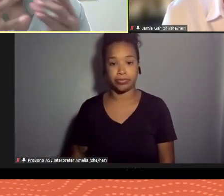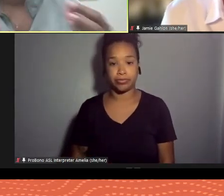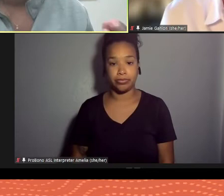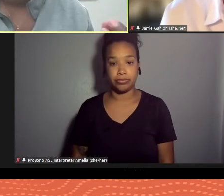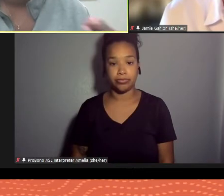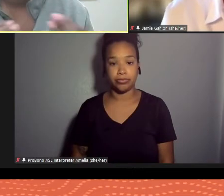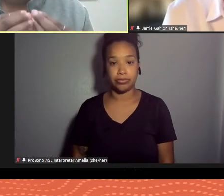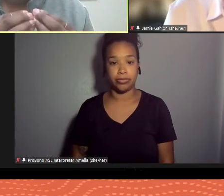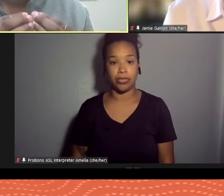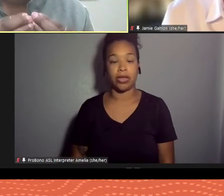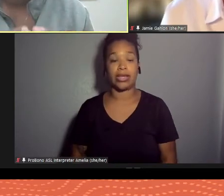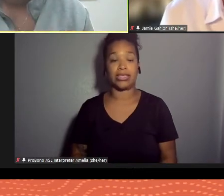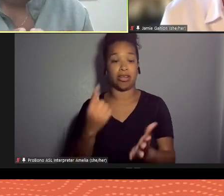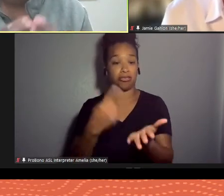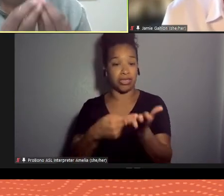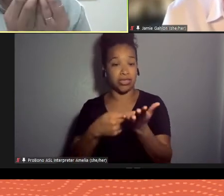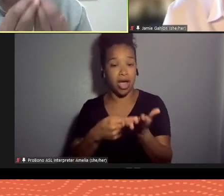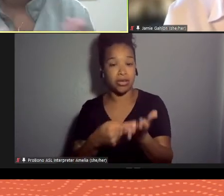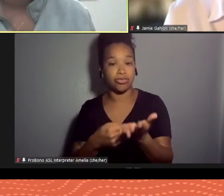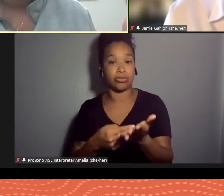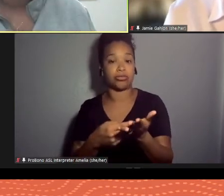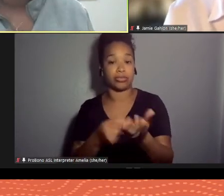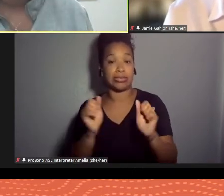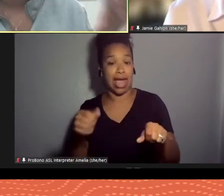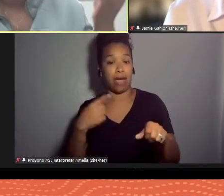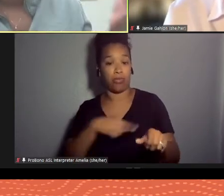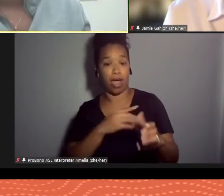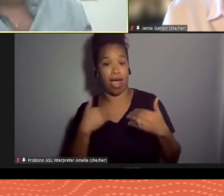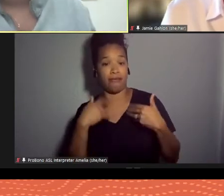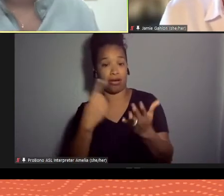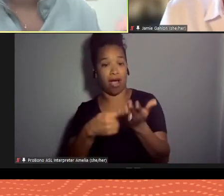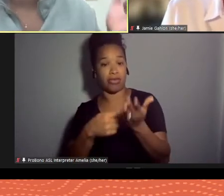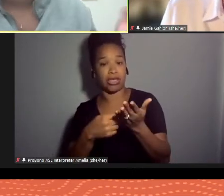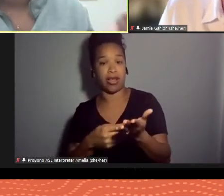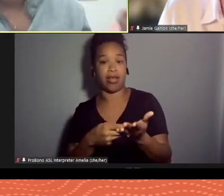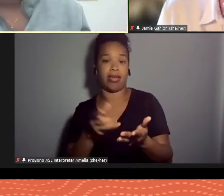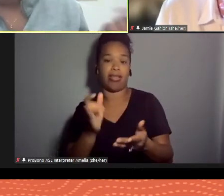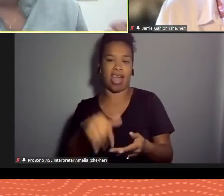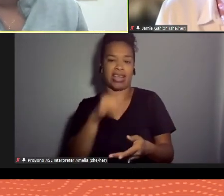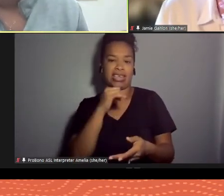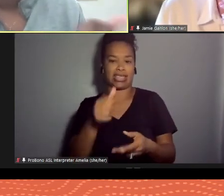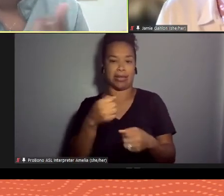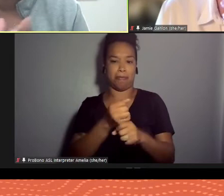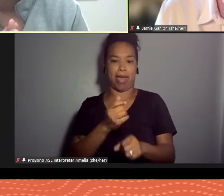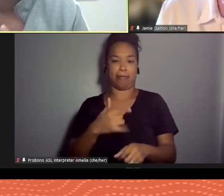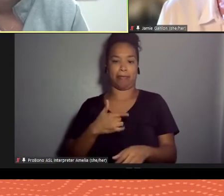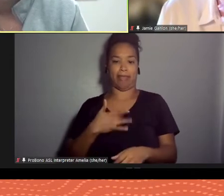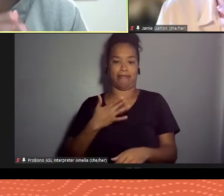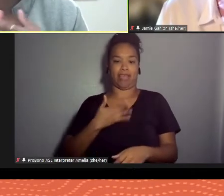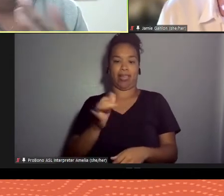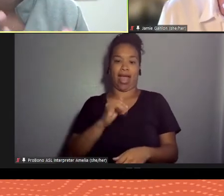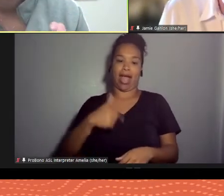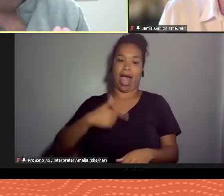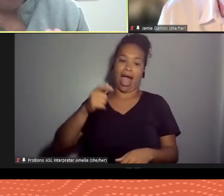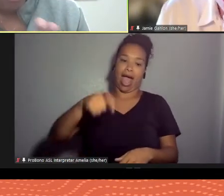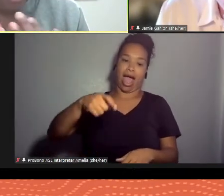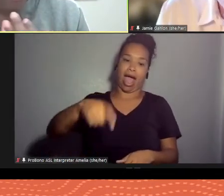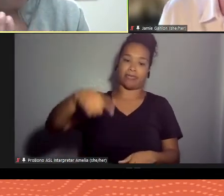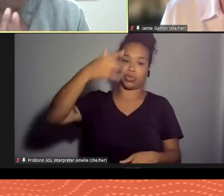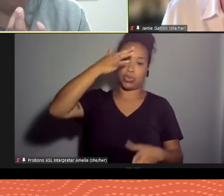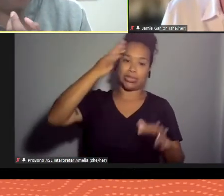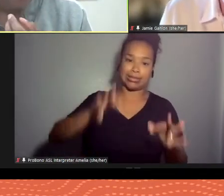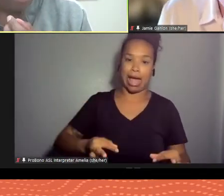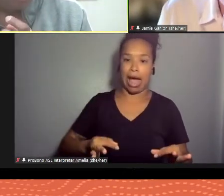there a conversation that can be held that doesn't make it seem like I have to choose, right? So as we pivot towards